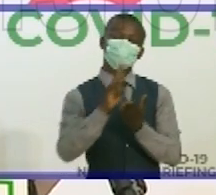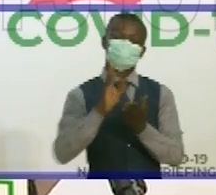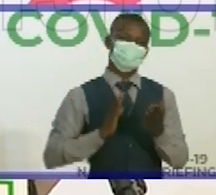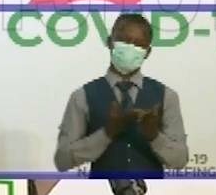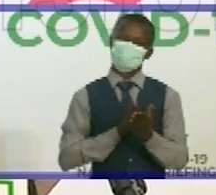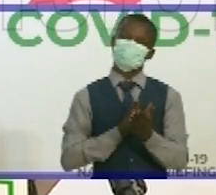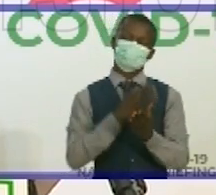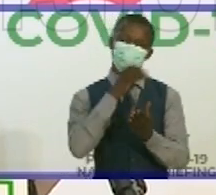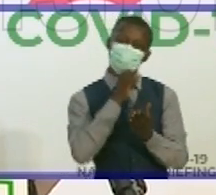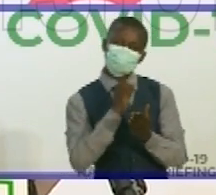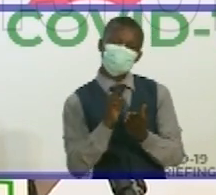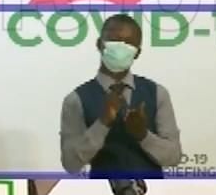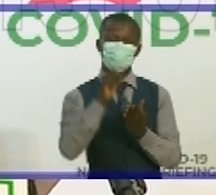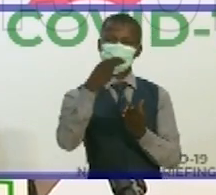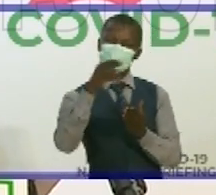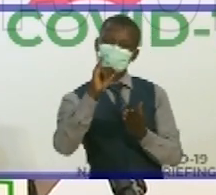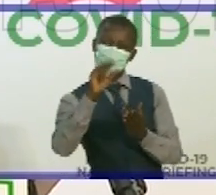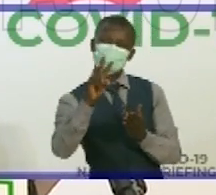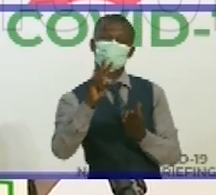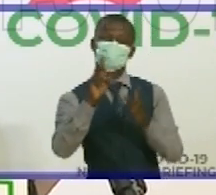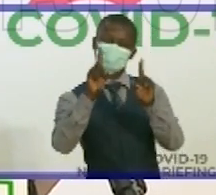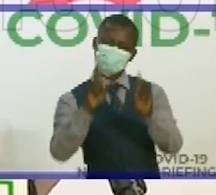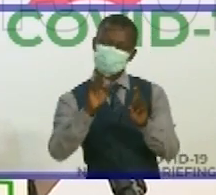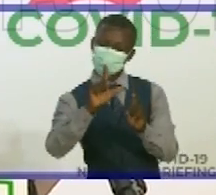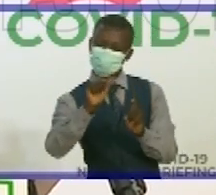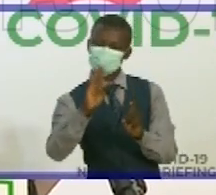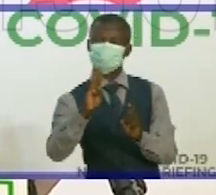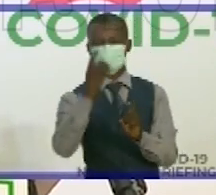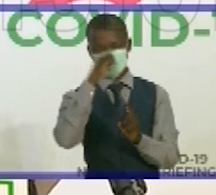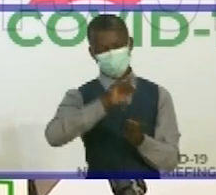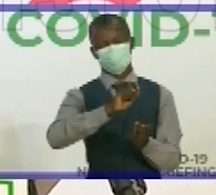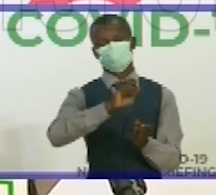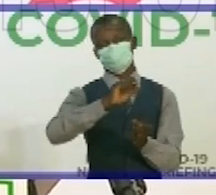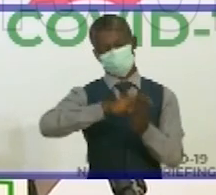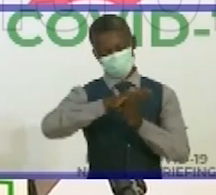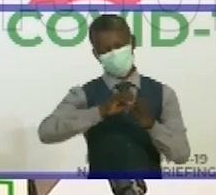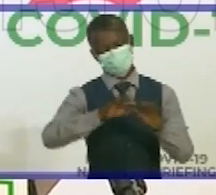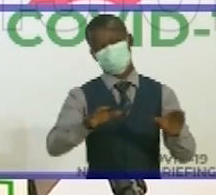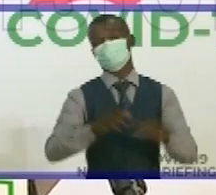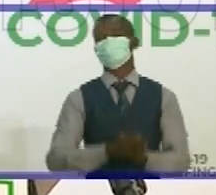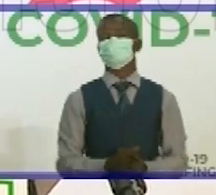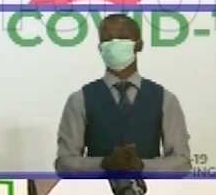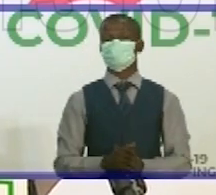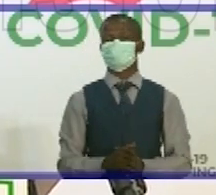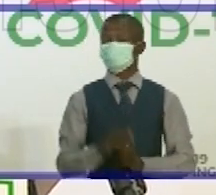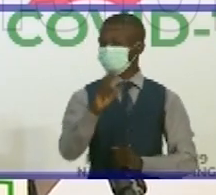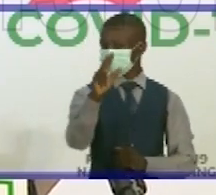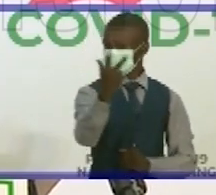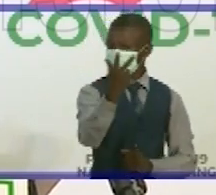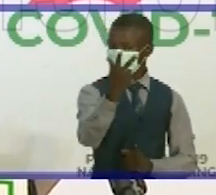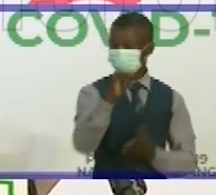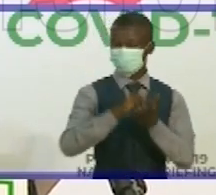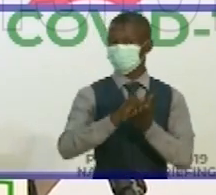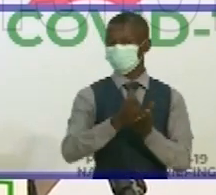laboratory capacity for HIV for COVID. Now, the third prong, which many of you know about, is